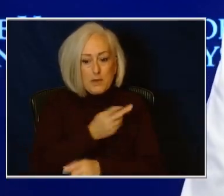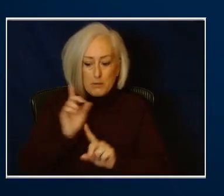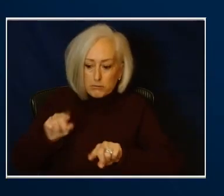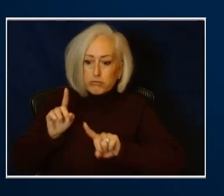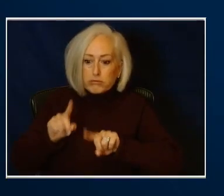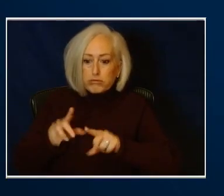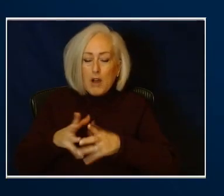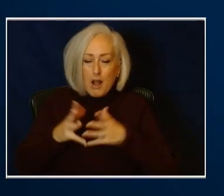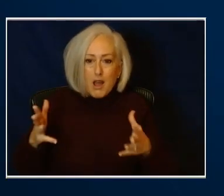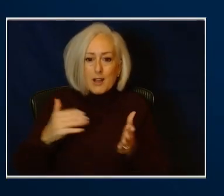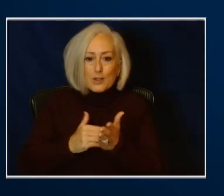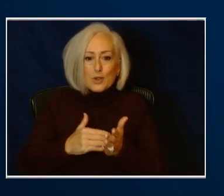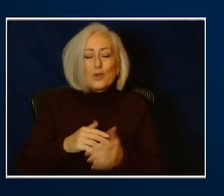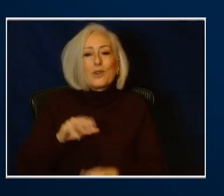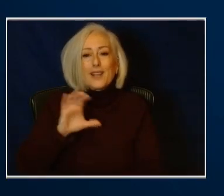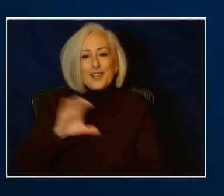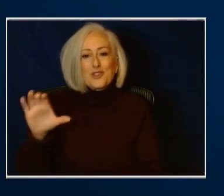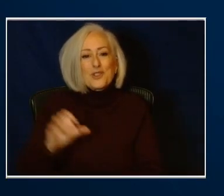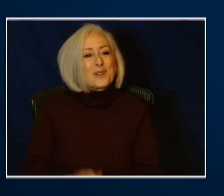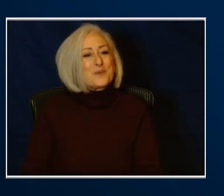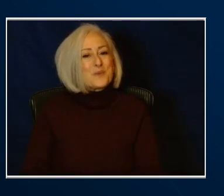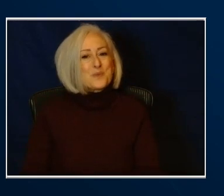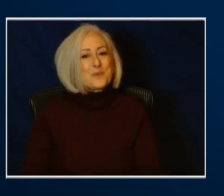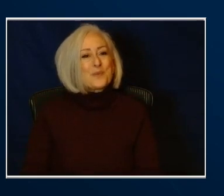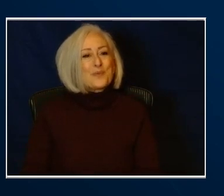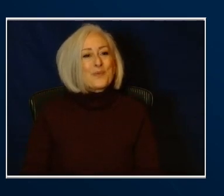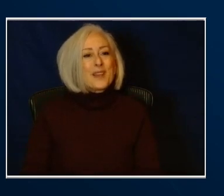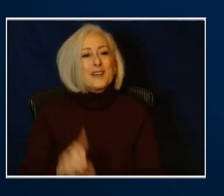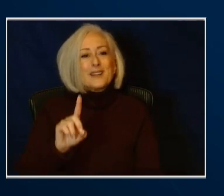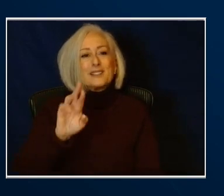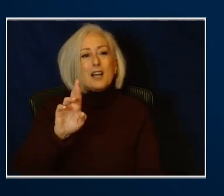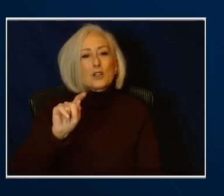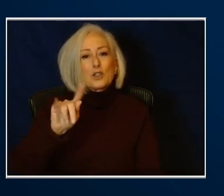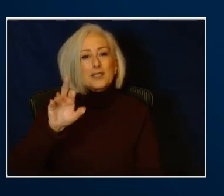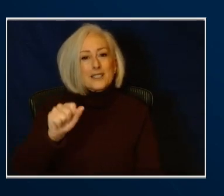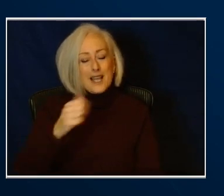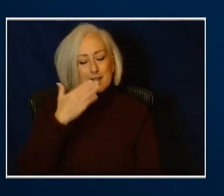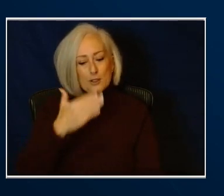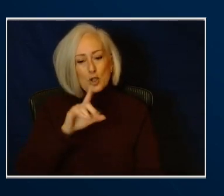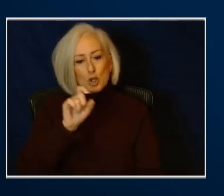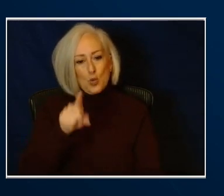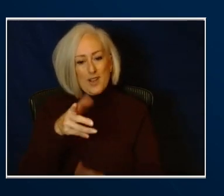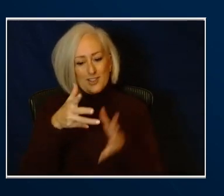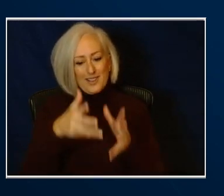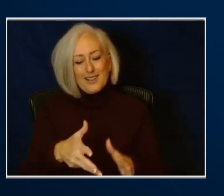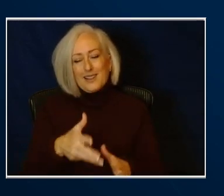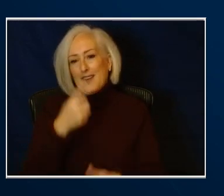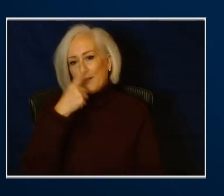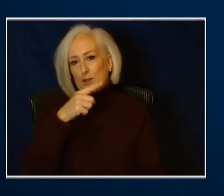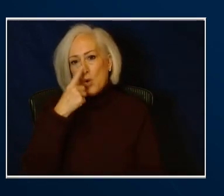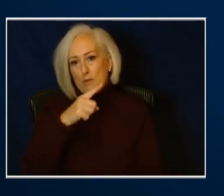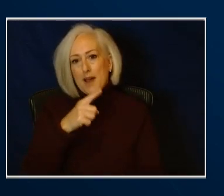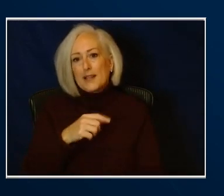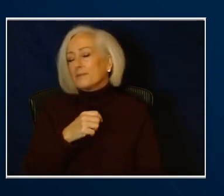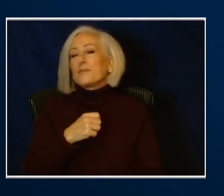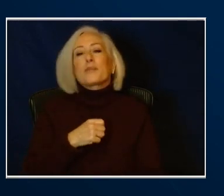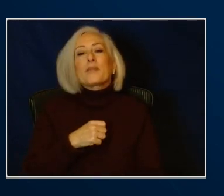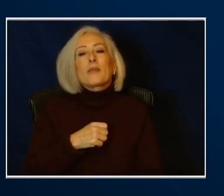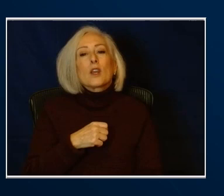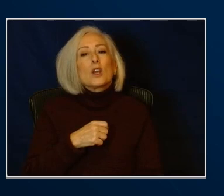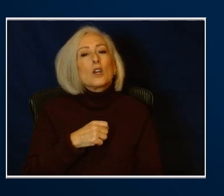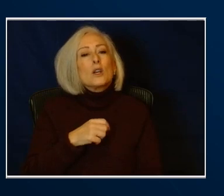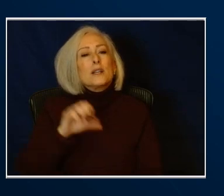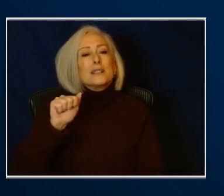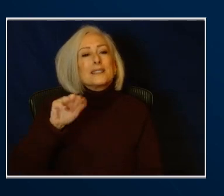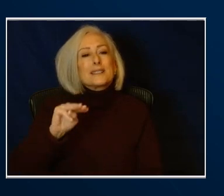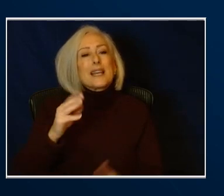center. Dr. Stites, I've just got a couple of good questions left, and I want to sneak in here. But do we know? Sam wants to know: do we know